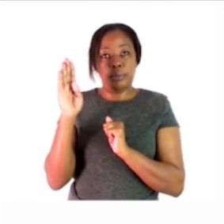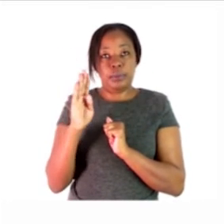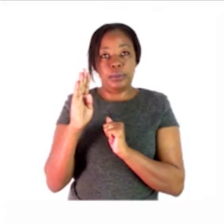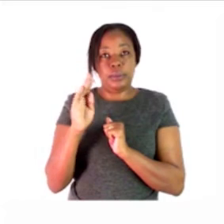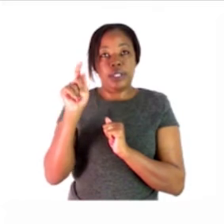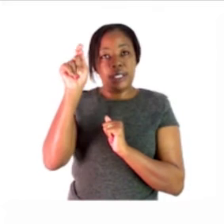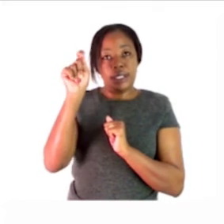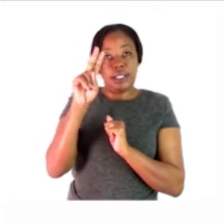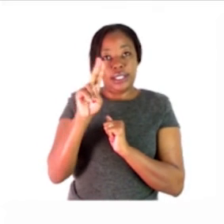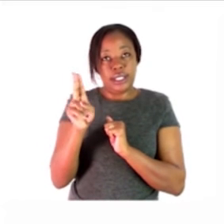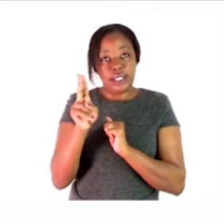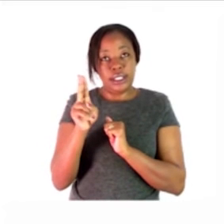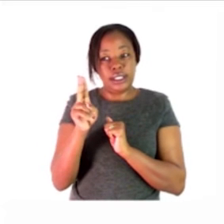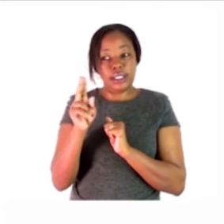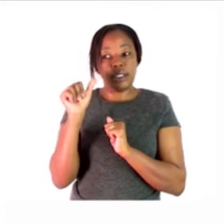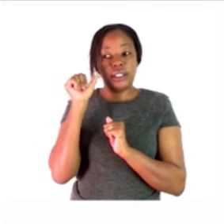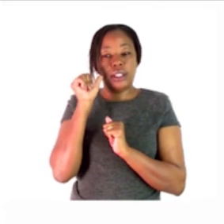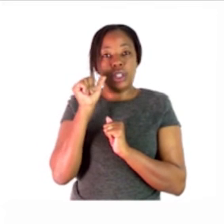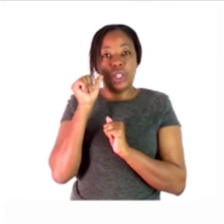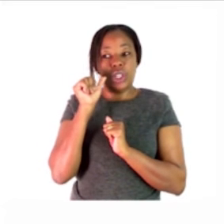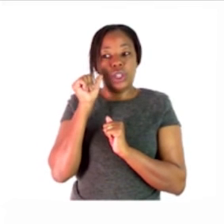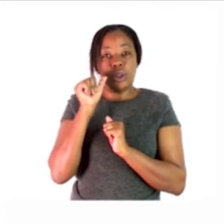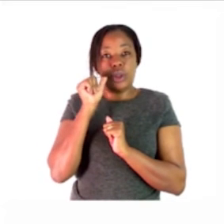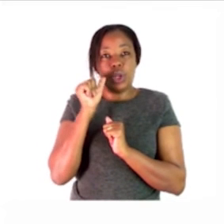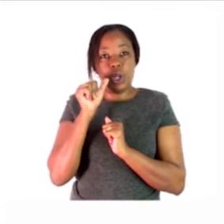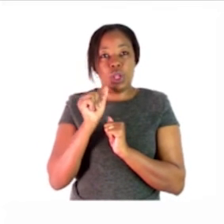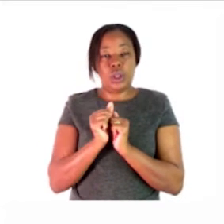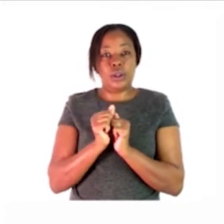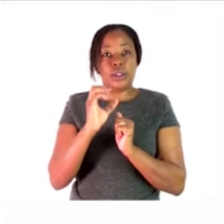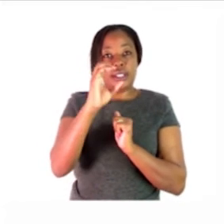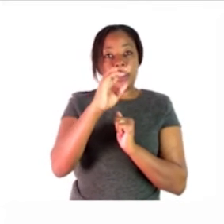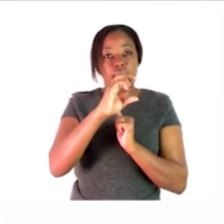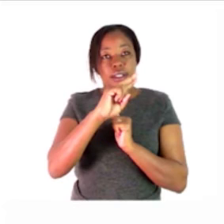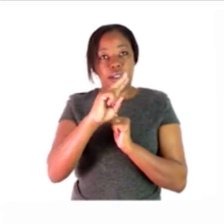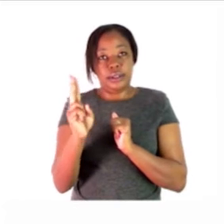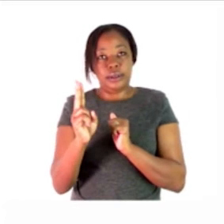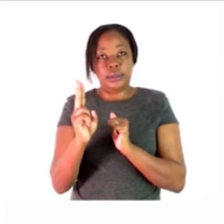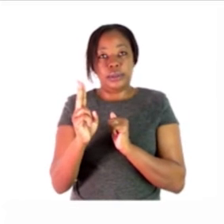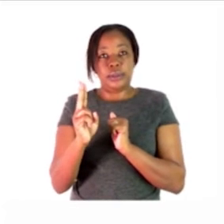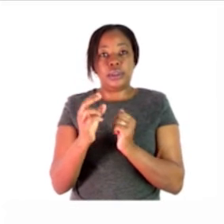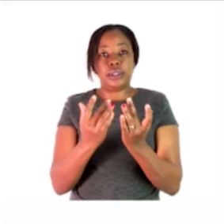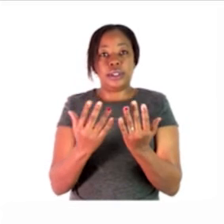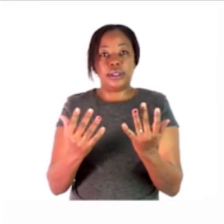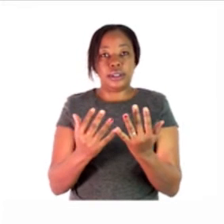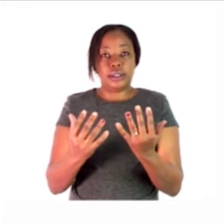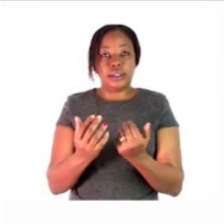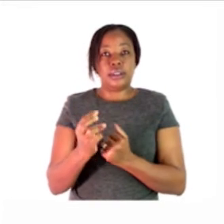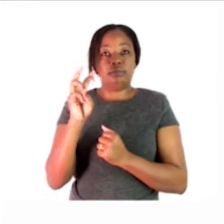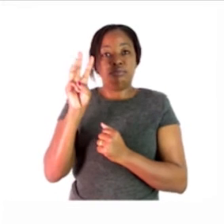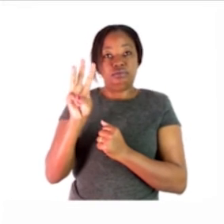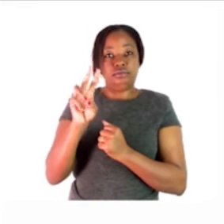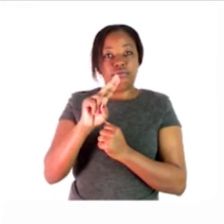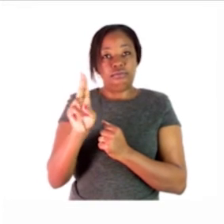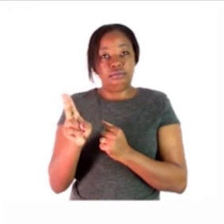h. When they are together, we say f. We have the t and the h. When they are together, we take out our